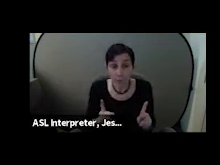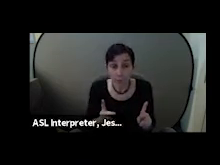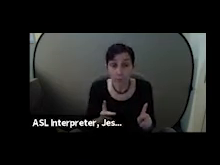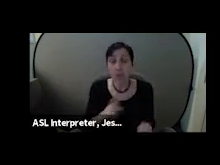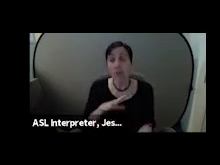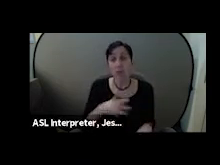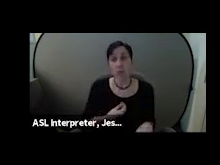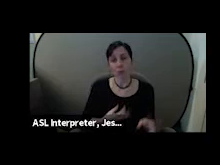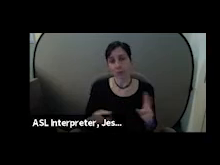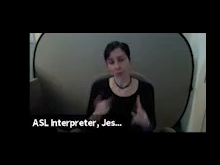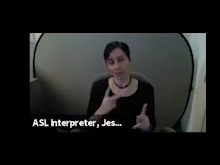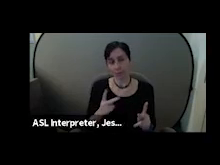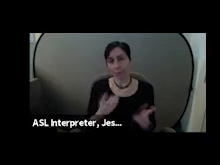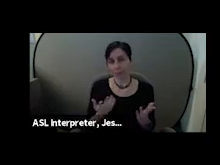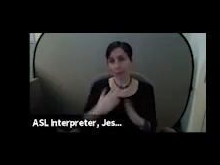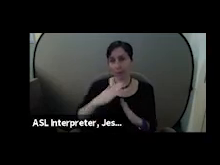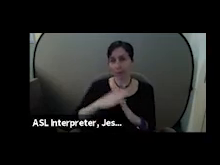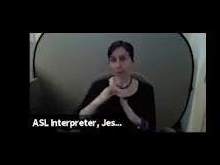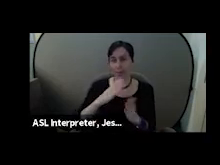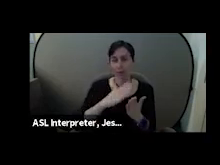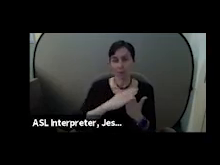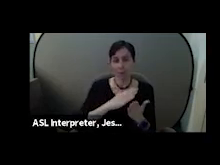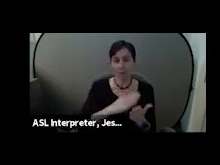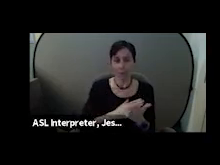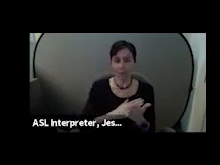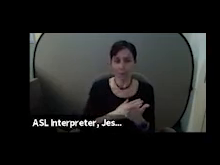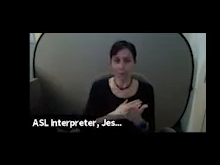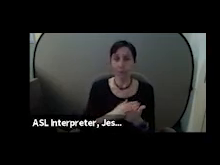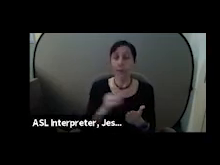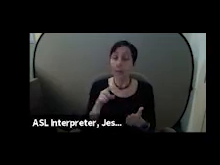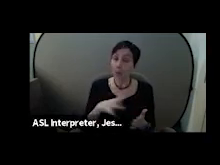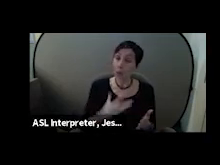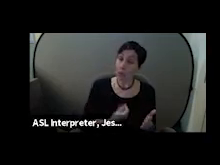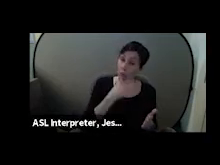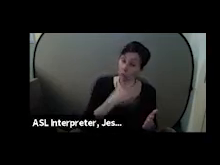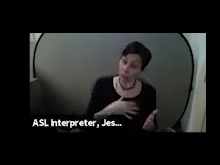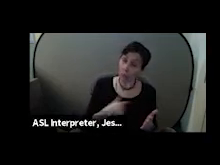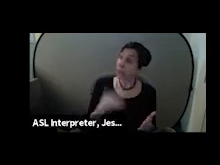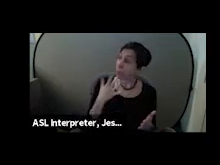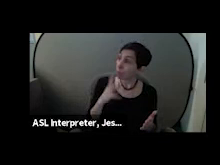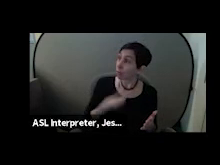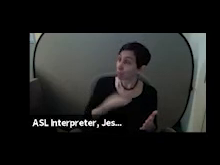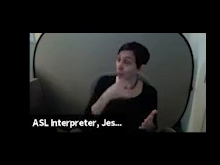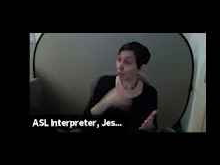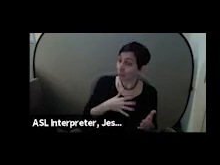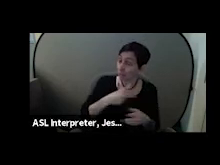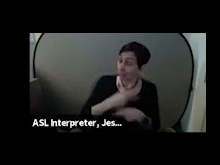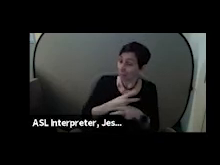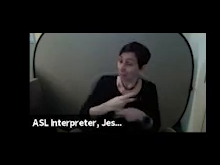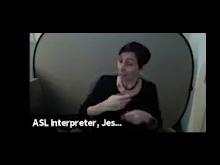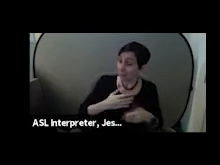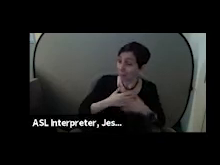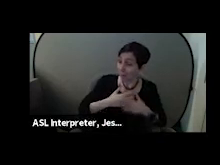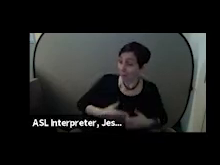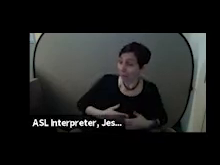top of the list. And, like does like. If you're a trans woman, you want a trans woman doing your tahara. Trans